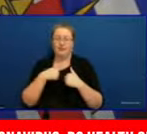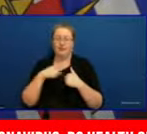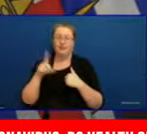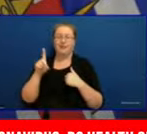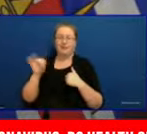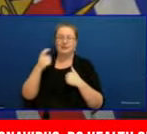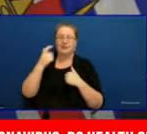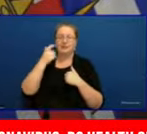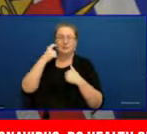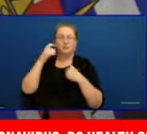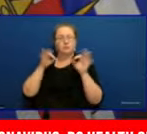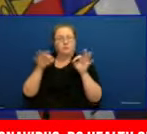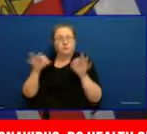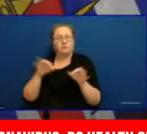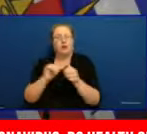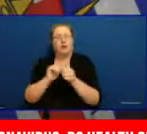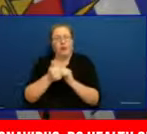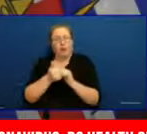about how to do that.